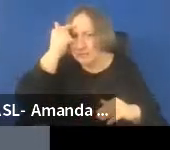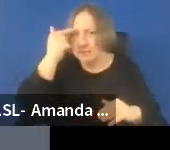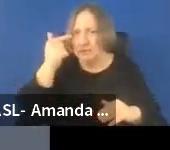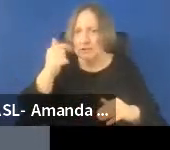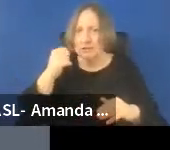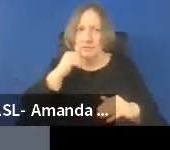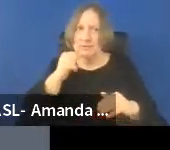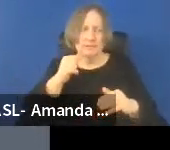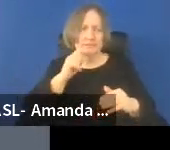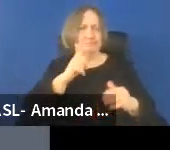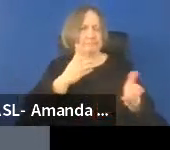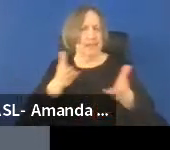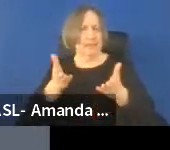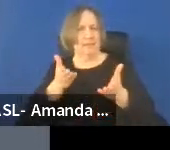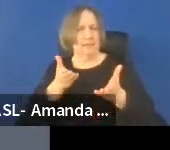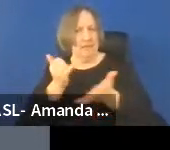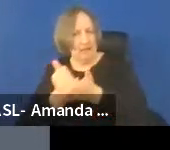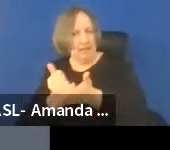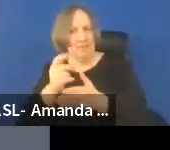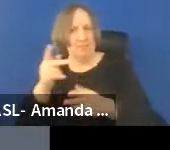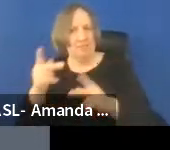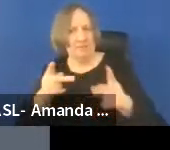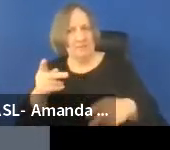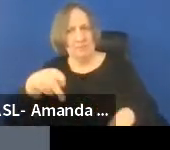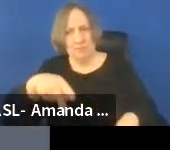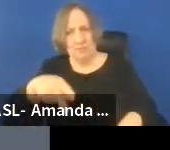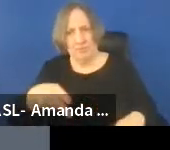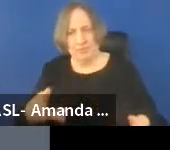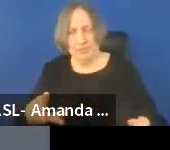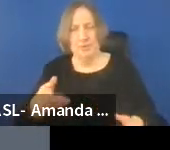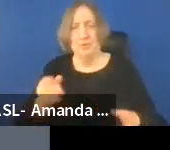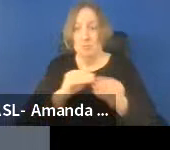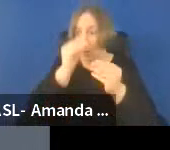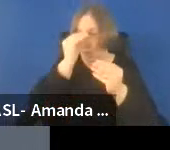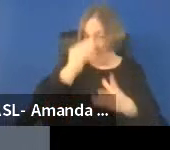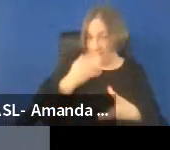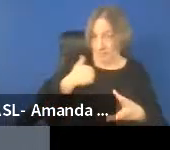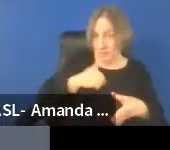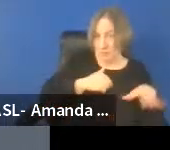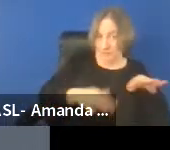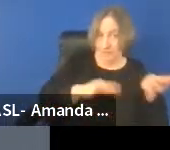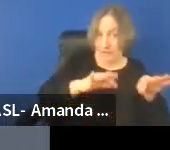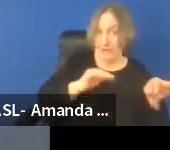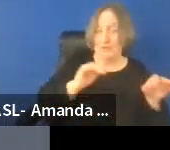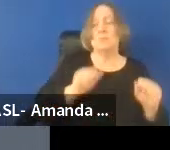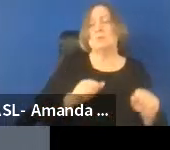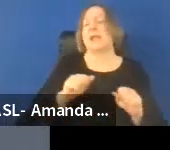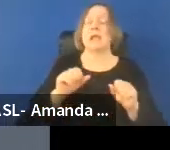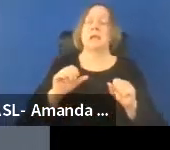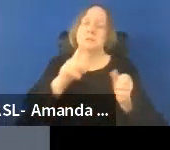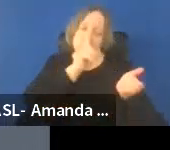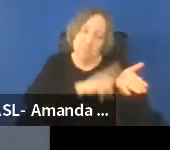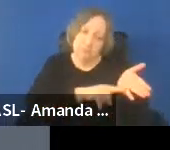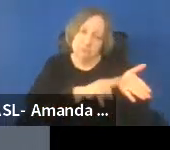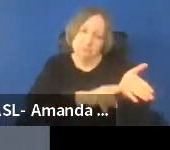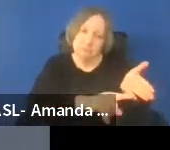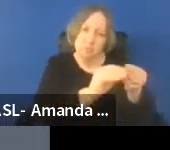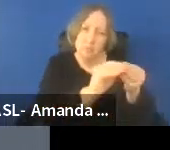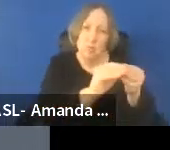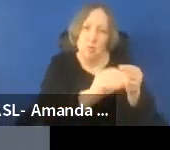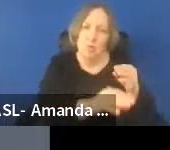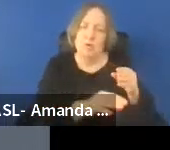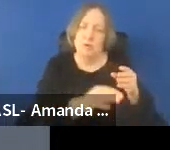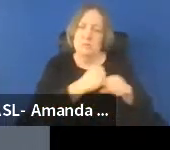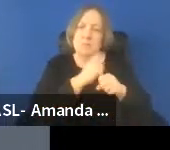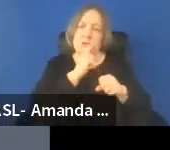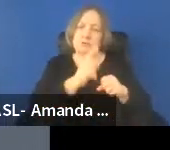not serving Portlanders well? And the more information our office has, we can do the digging that we need to do to make